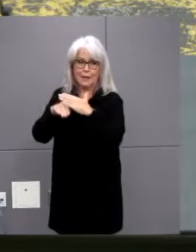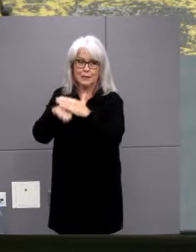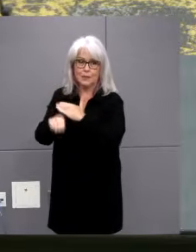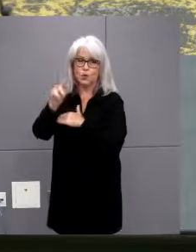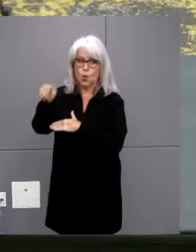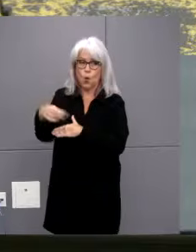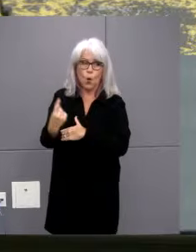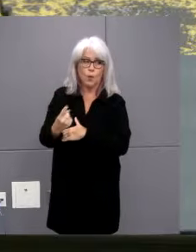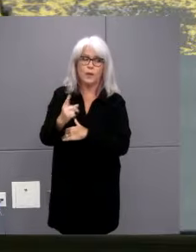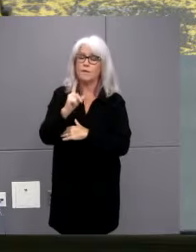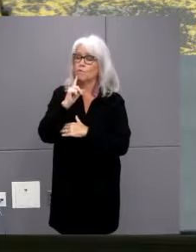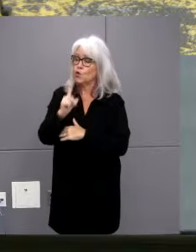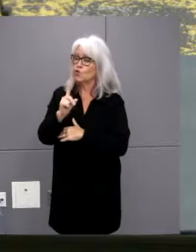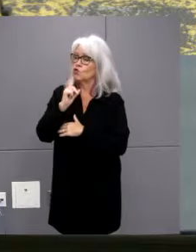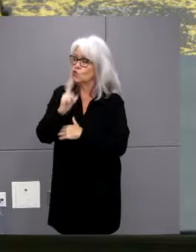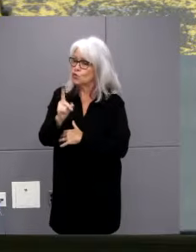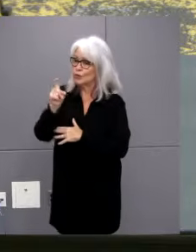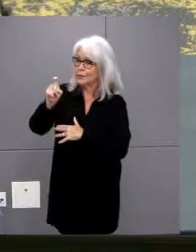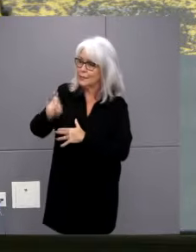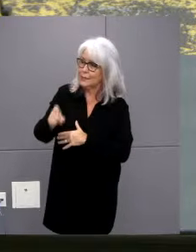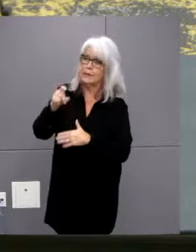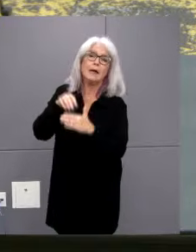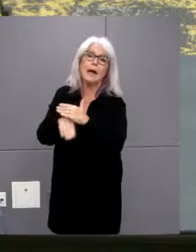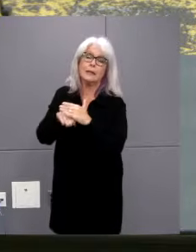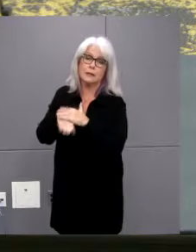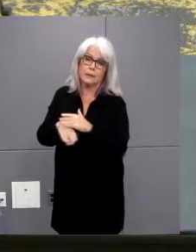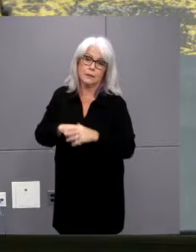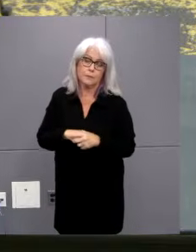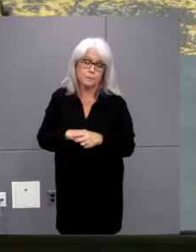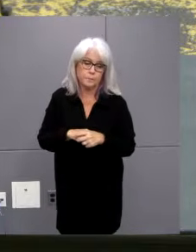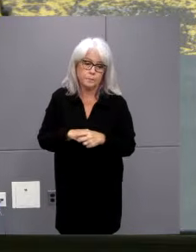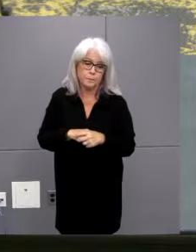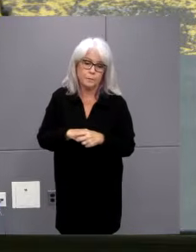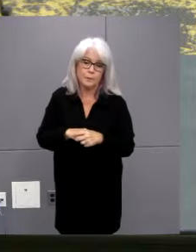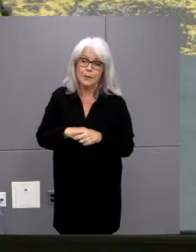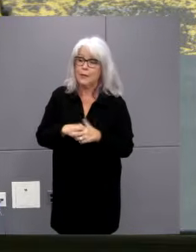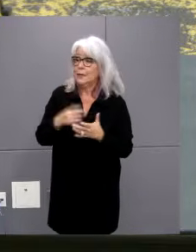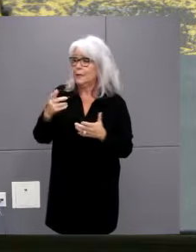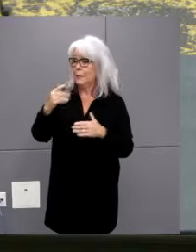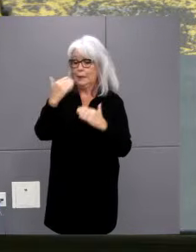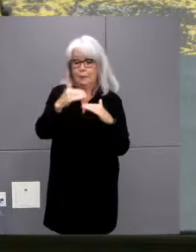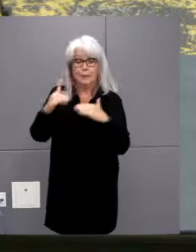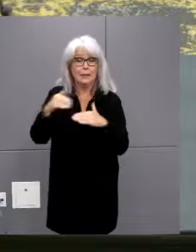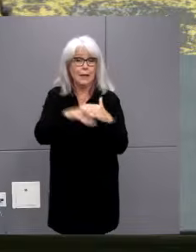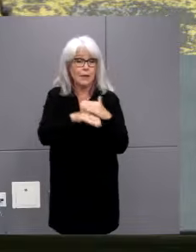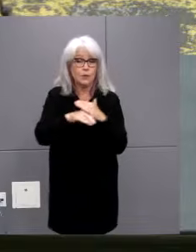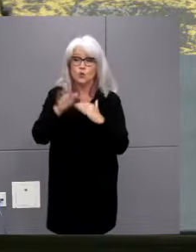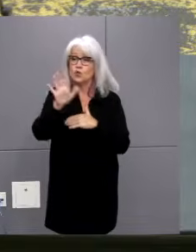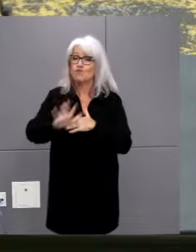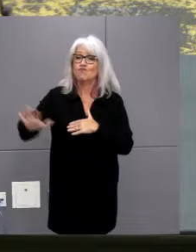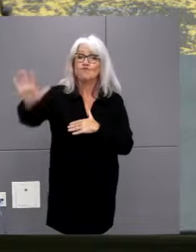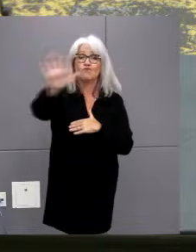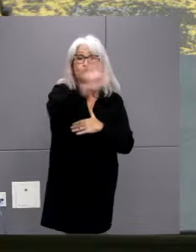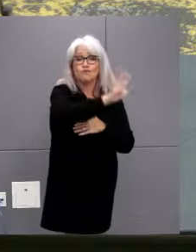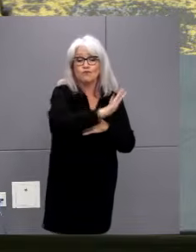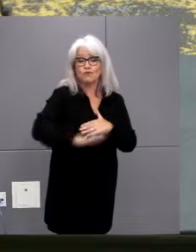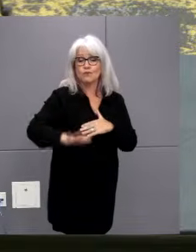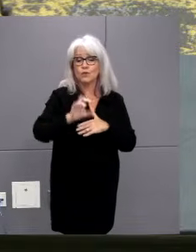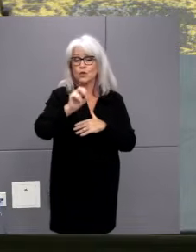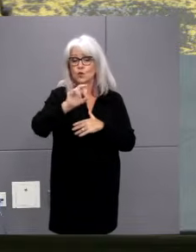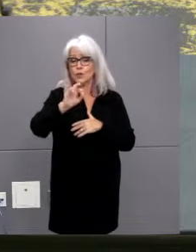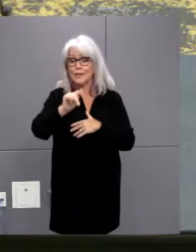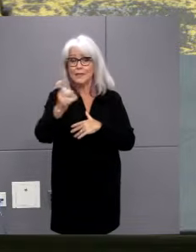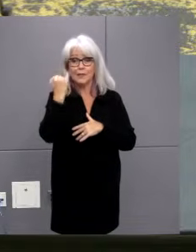it. And having access, again, to all the other suites that we have on campus. I mean, if you wanted to come and visit